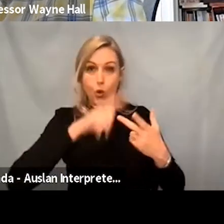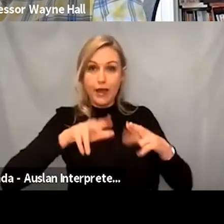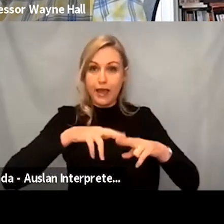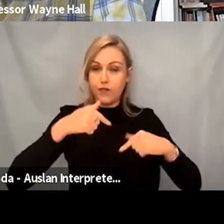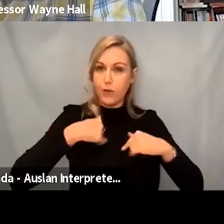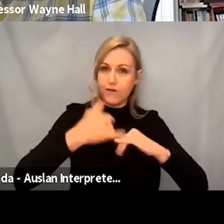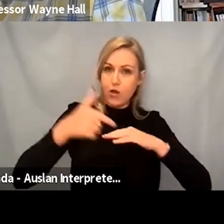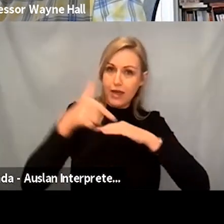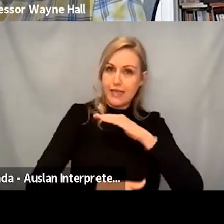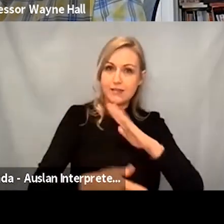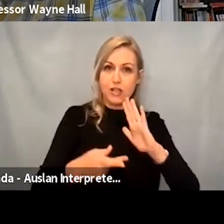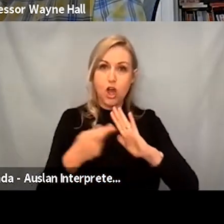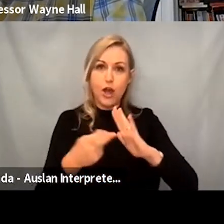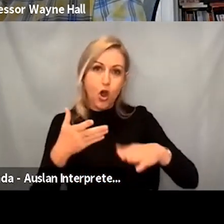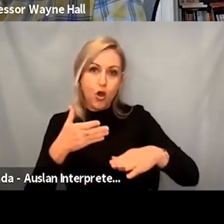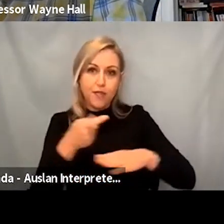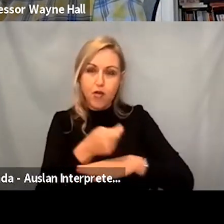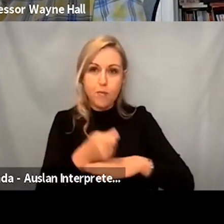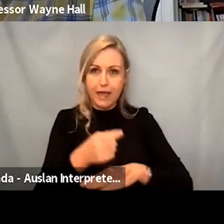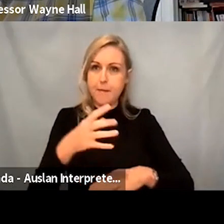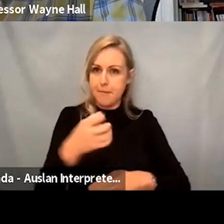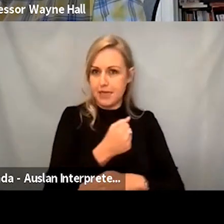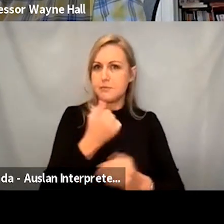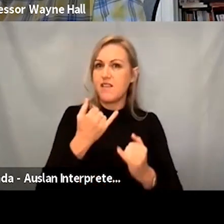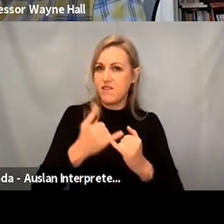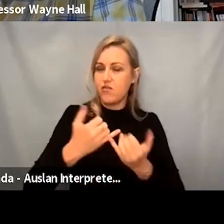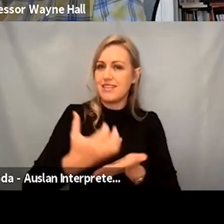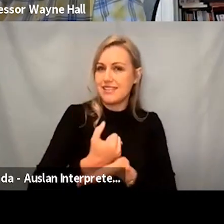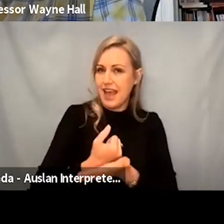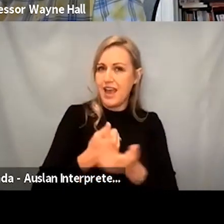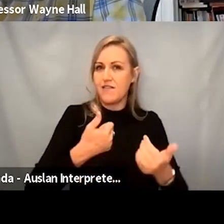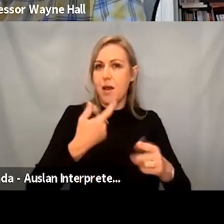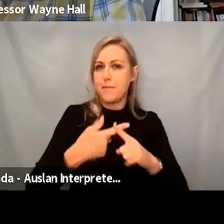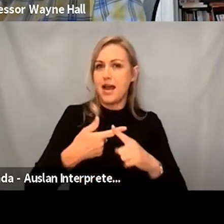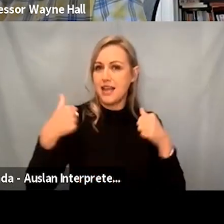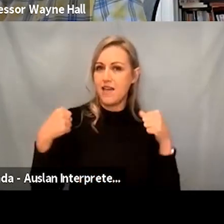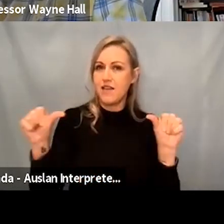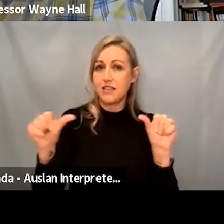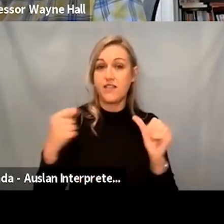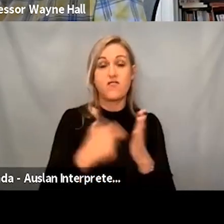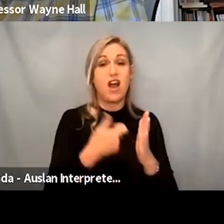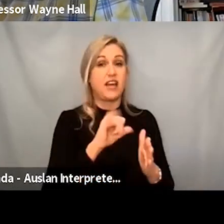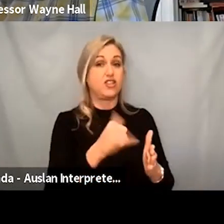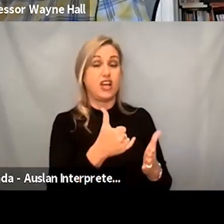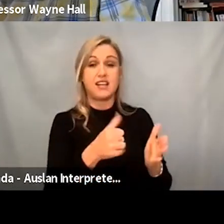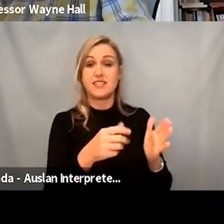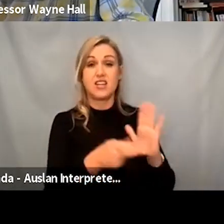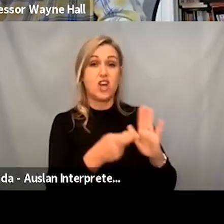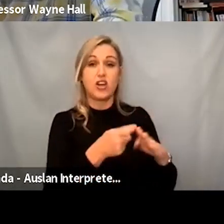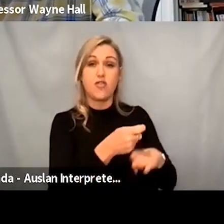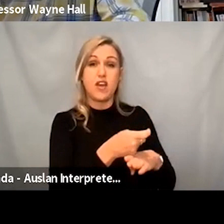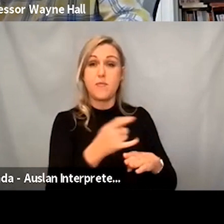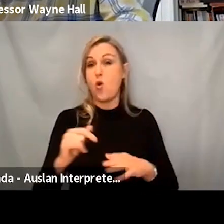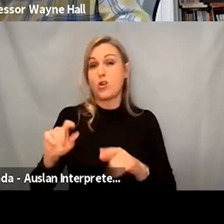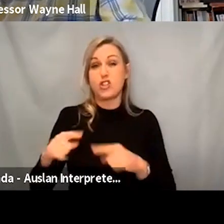intensive psychotherapy, that it is safe and effective, and it is better than simply doing the psychotherapy on its own or giving another treatment.